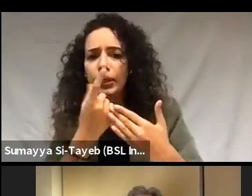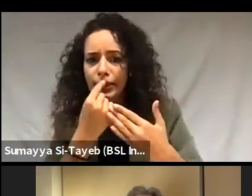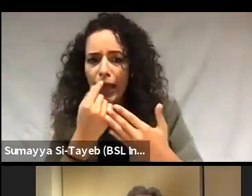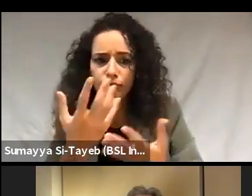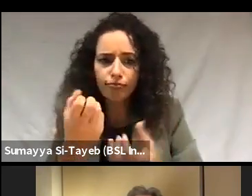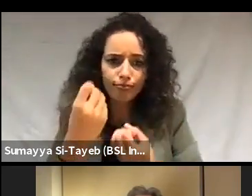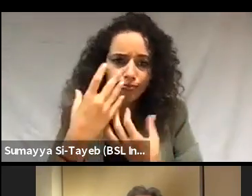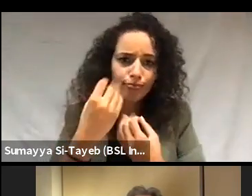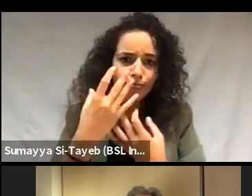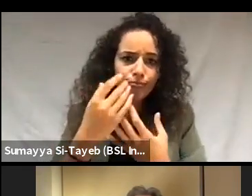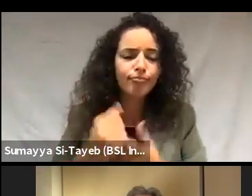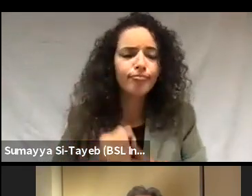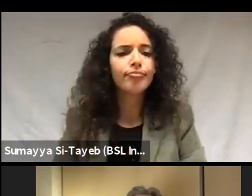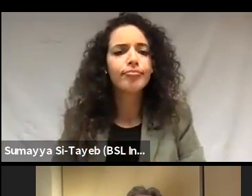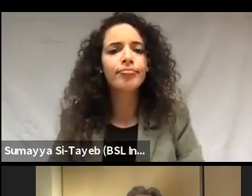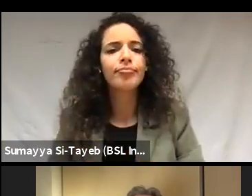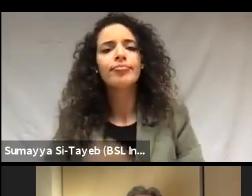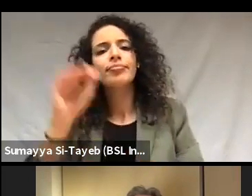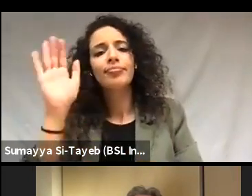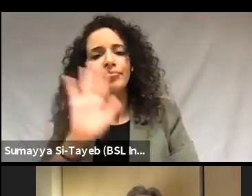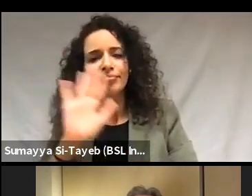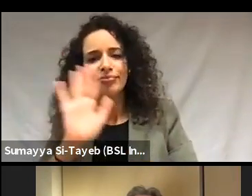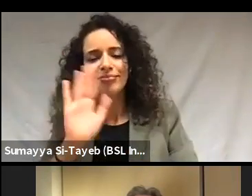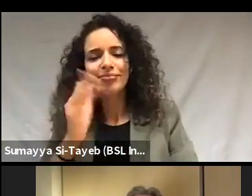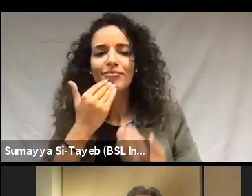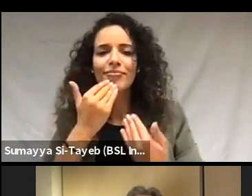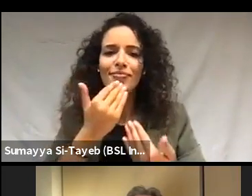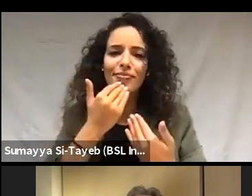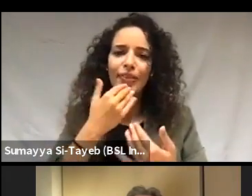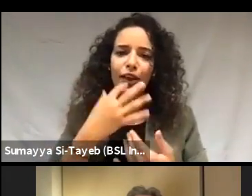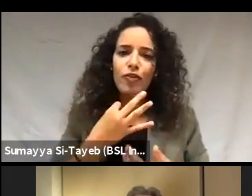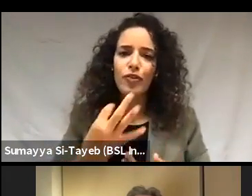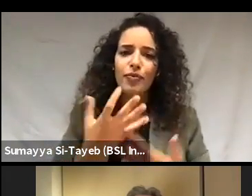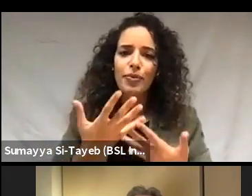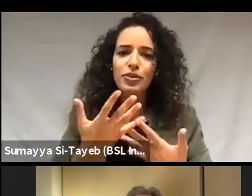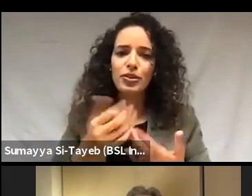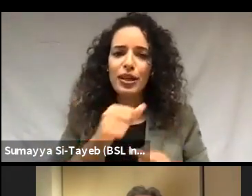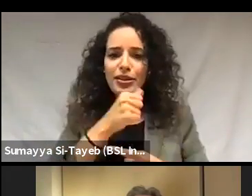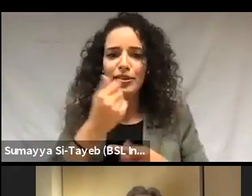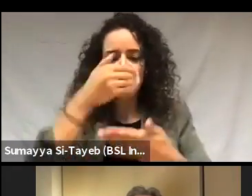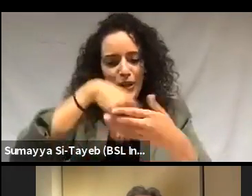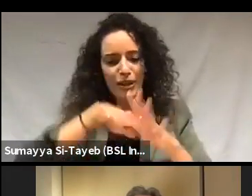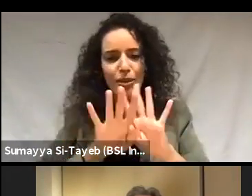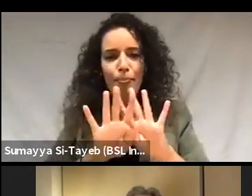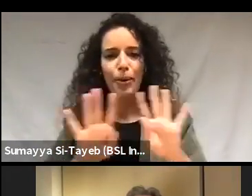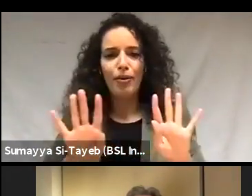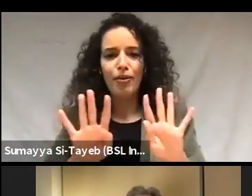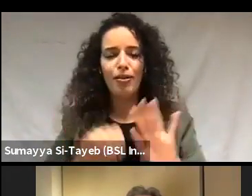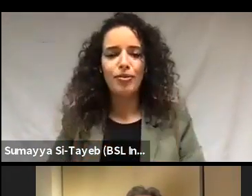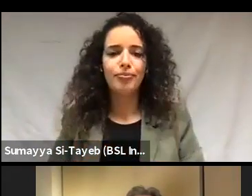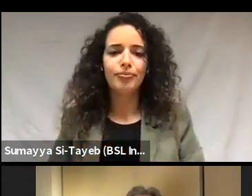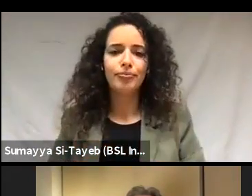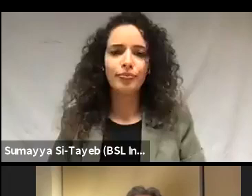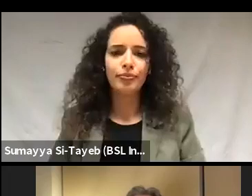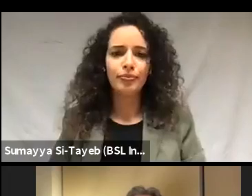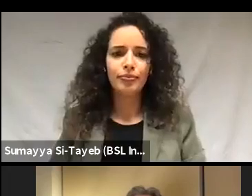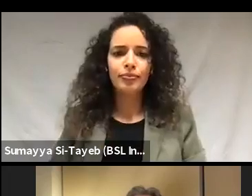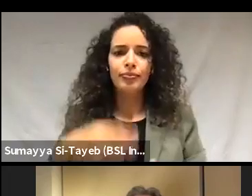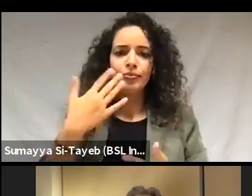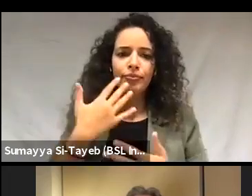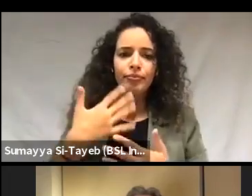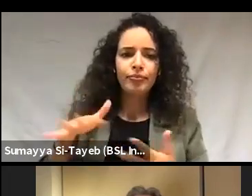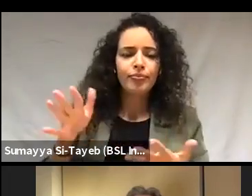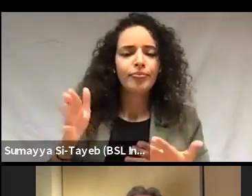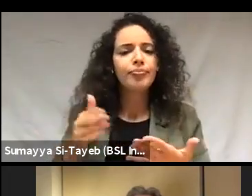Jessica, Hi, thank you for having me tonight. It's nice to be on the panel with everyone. So I've been looking, I'm